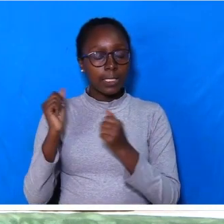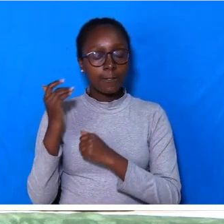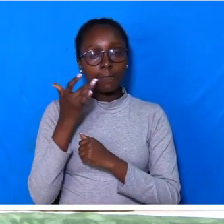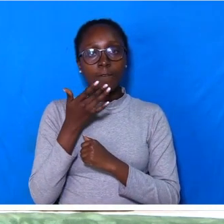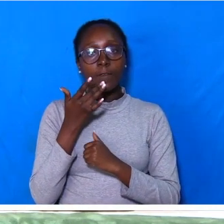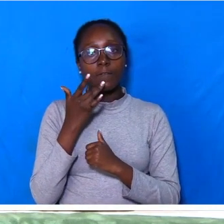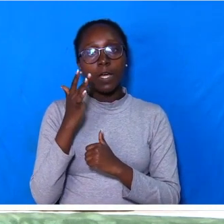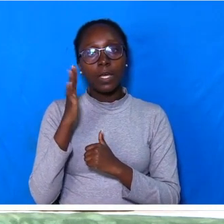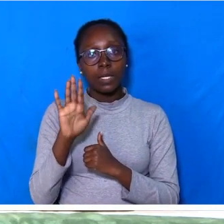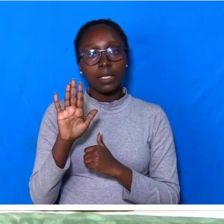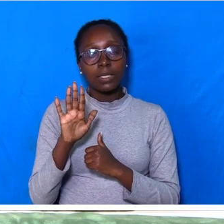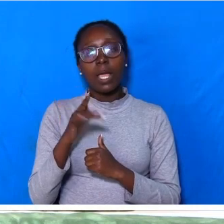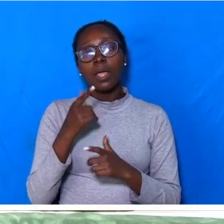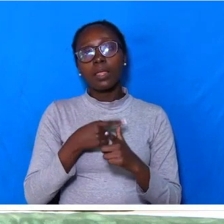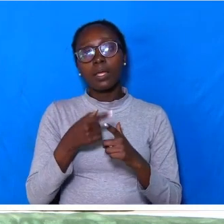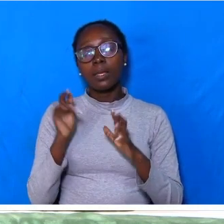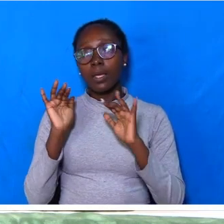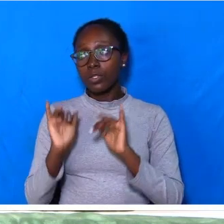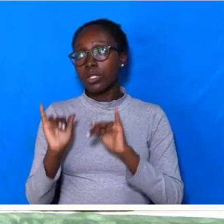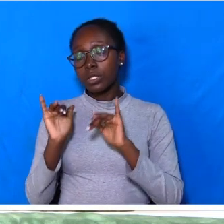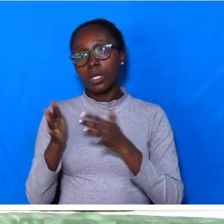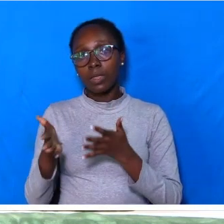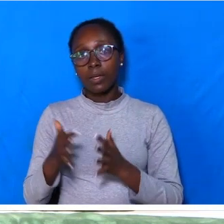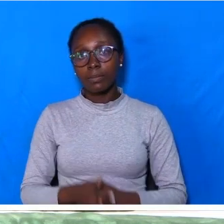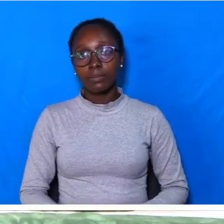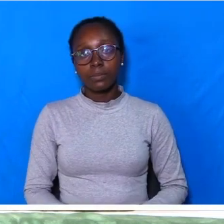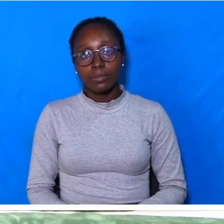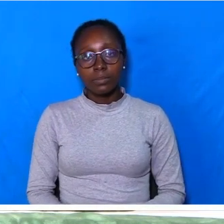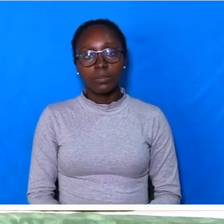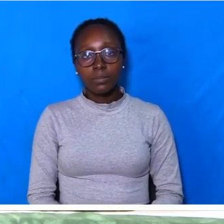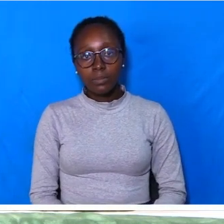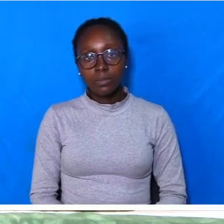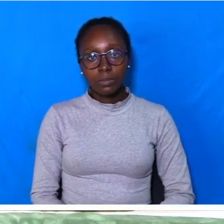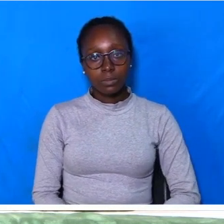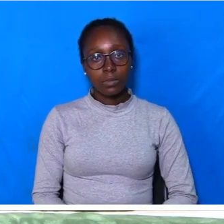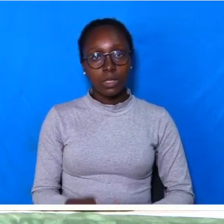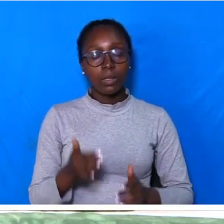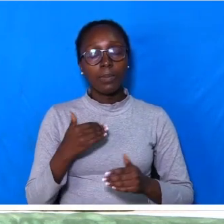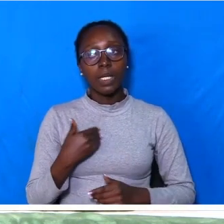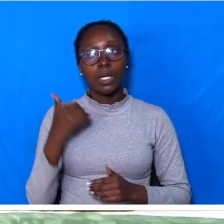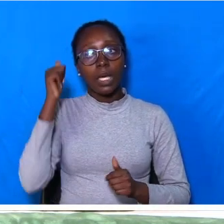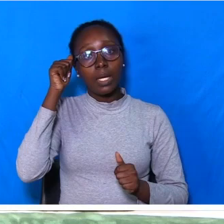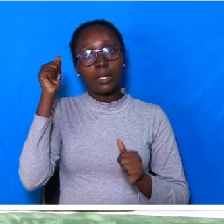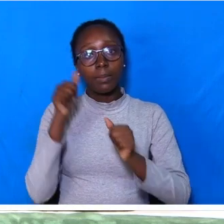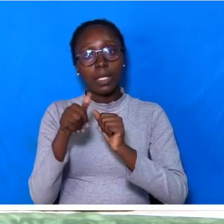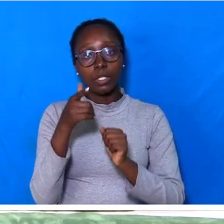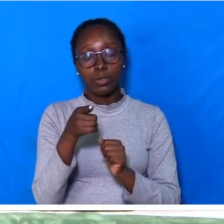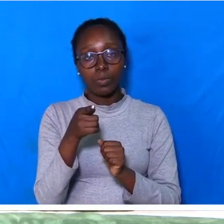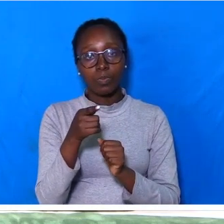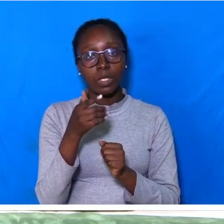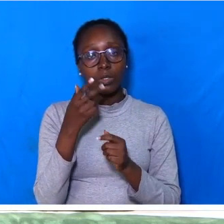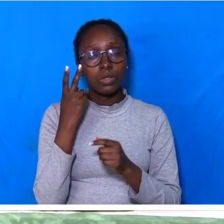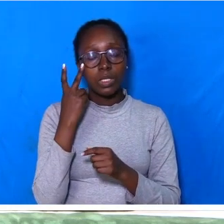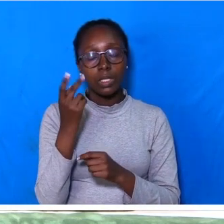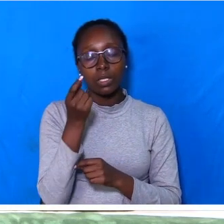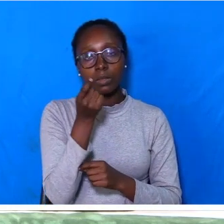as the Lord taking his favor away from you, because you remain exposed. Let me remind you guys, you see these little things that